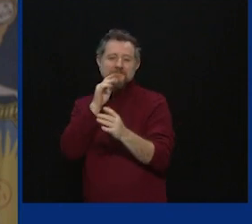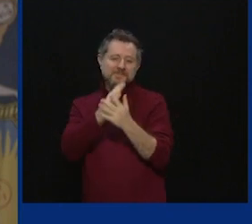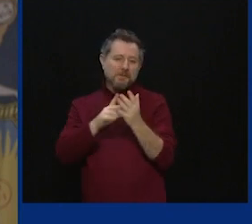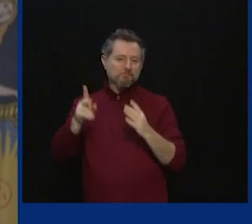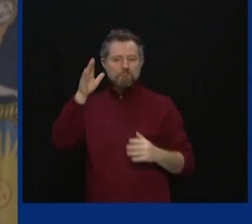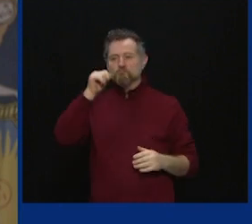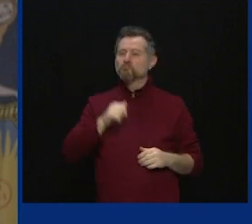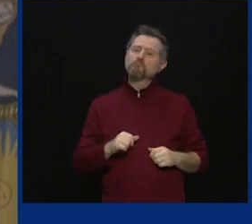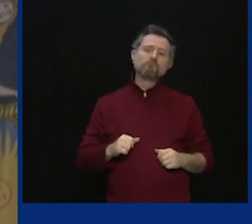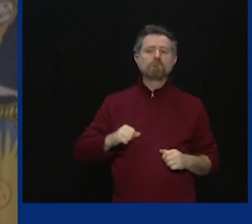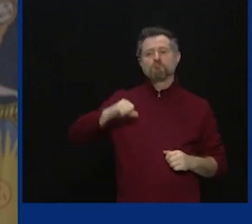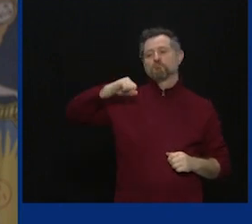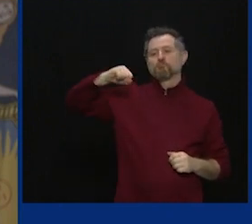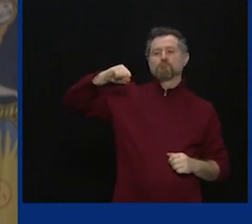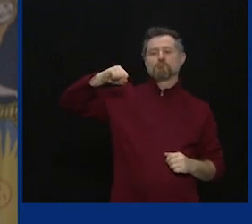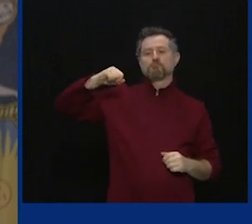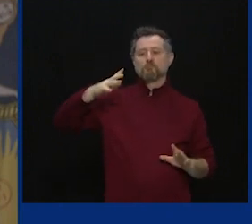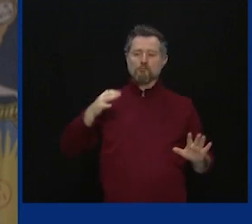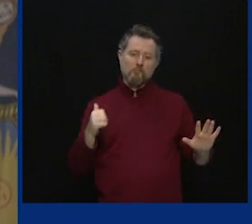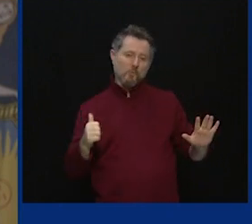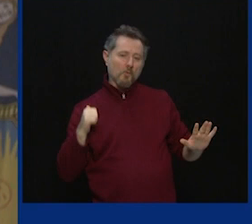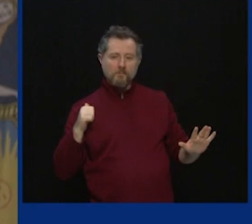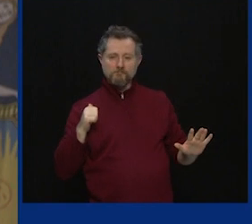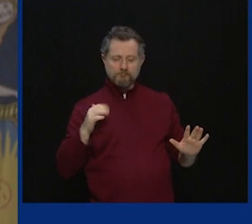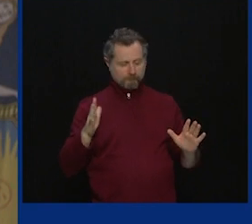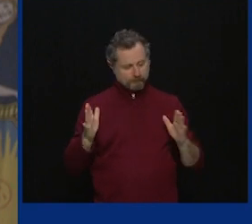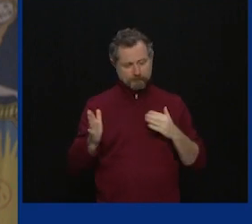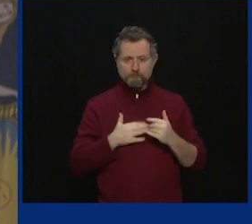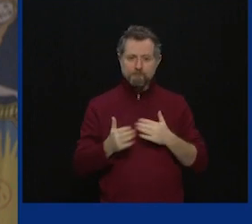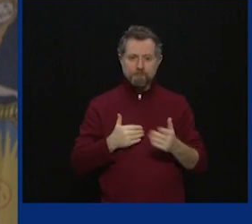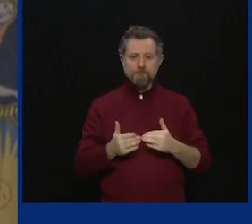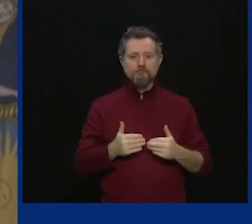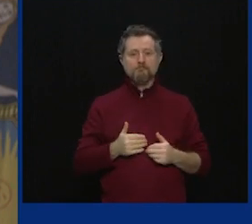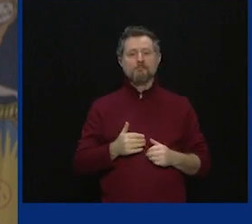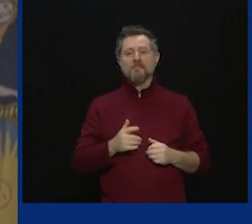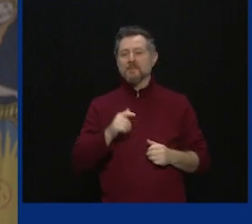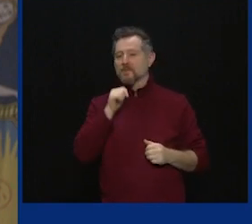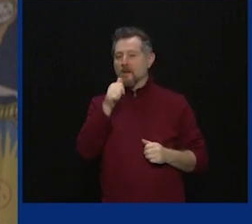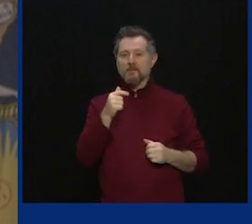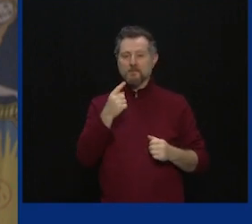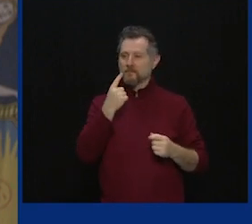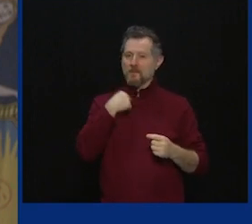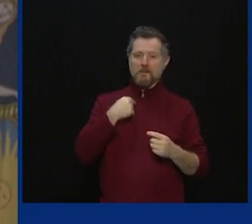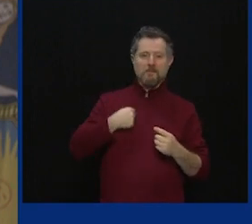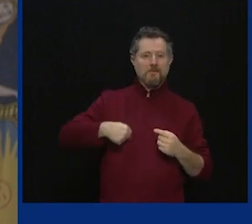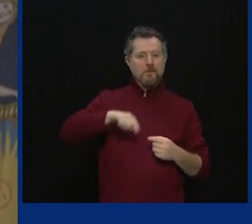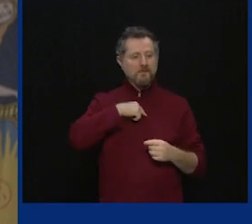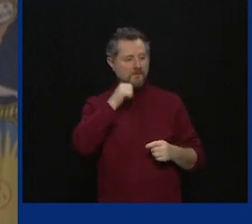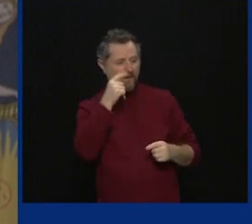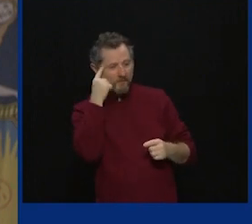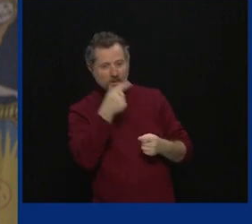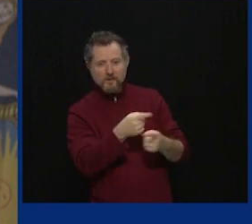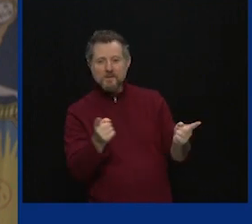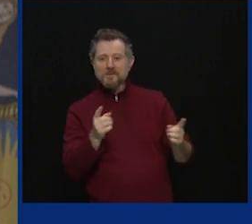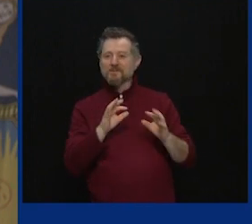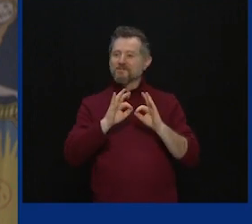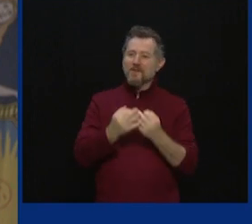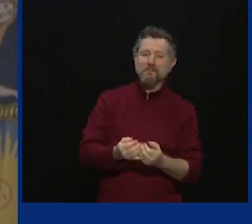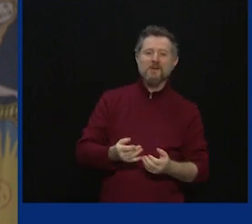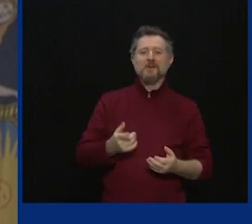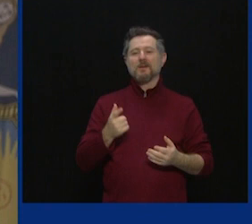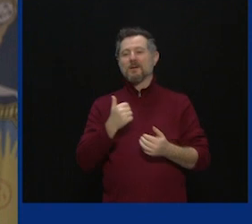despite our strong desire, and it's not for us, it's for them and their family members and their loved ones, and all